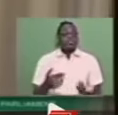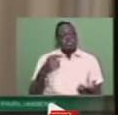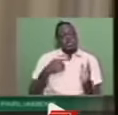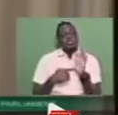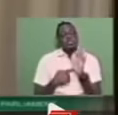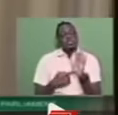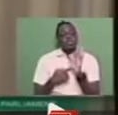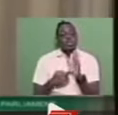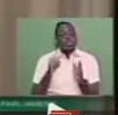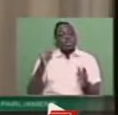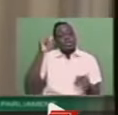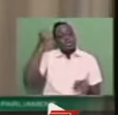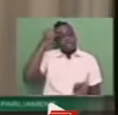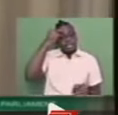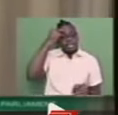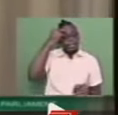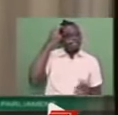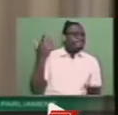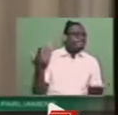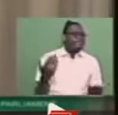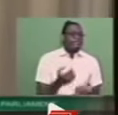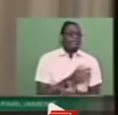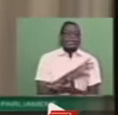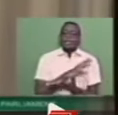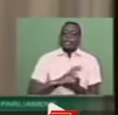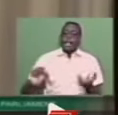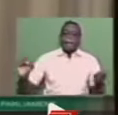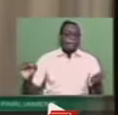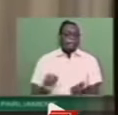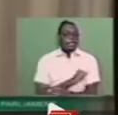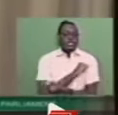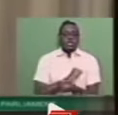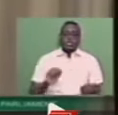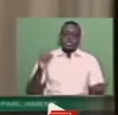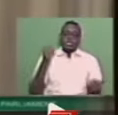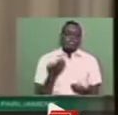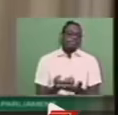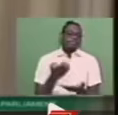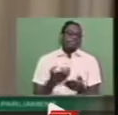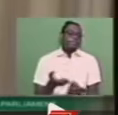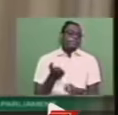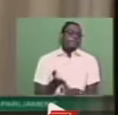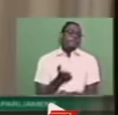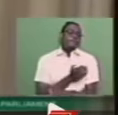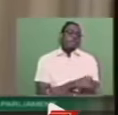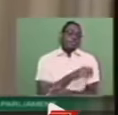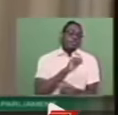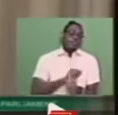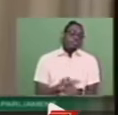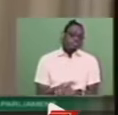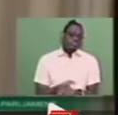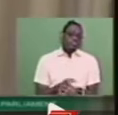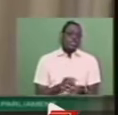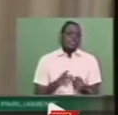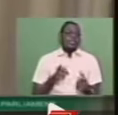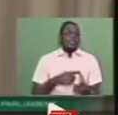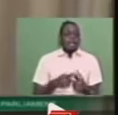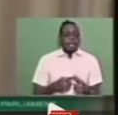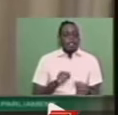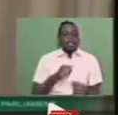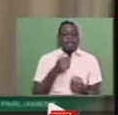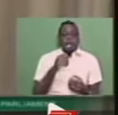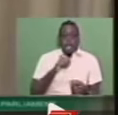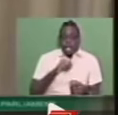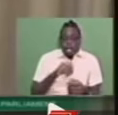care before COVID. Let's look at some of these indices, the macro indicators. I will start with labor because this has to do